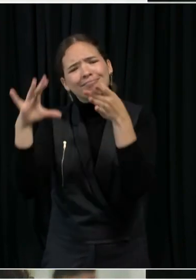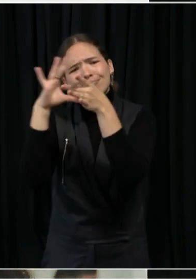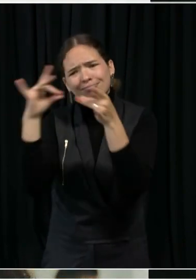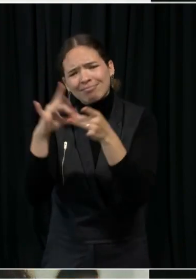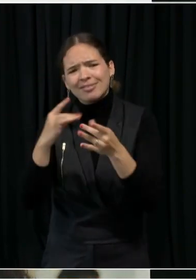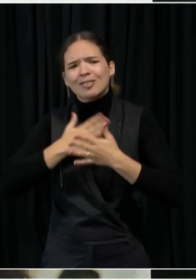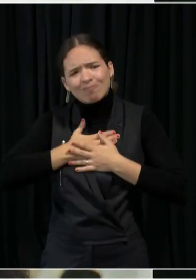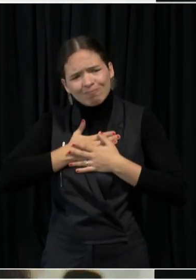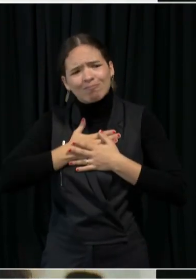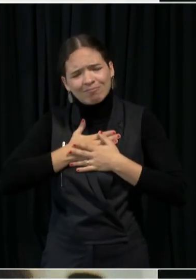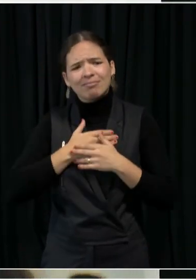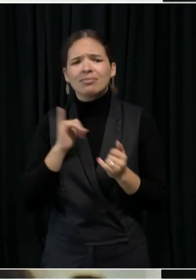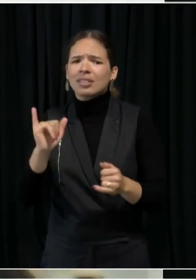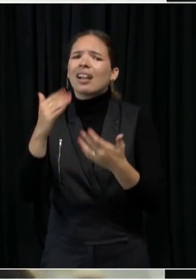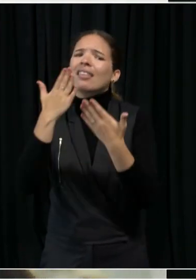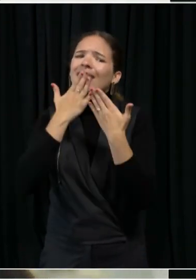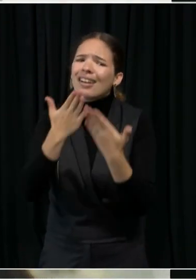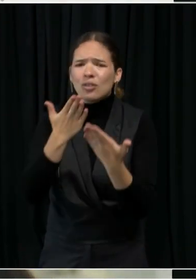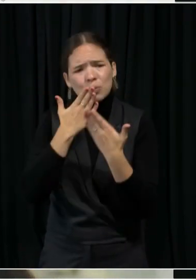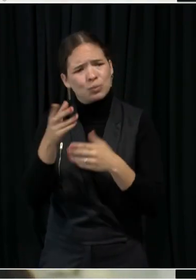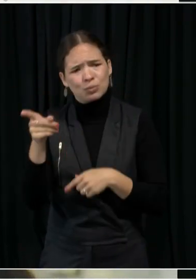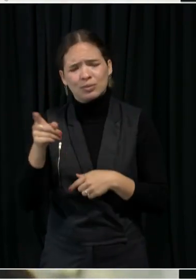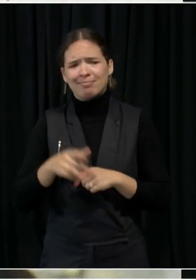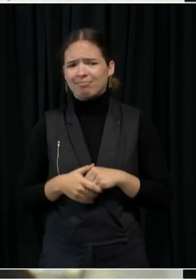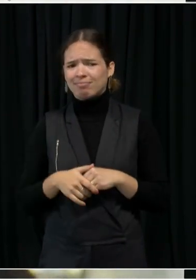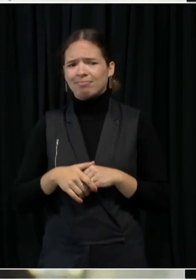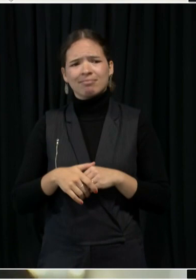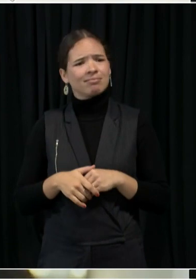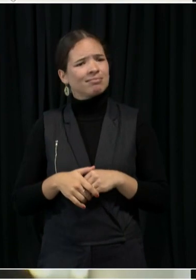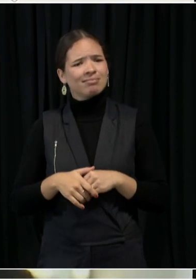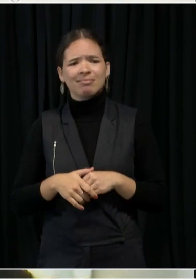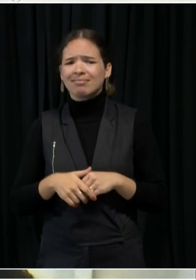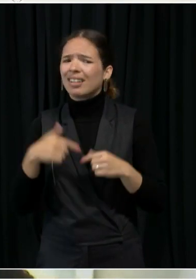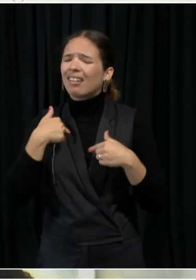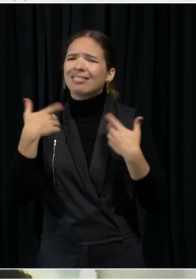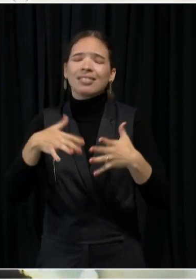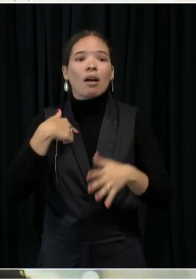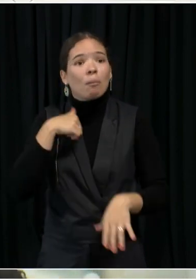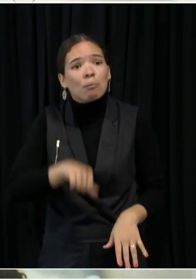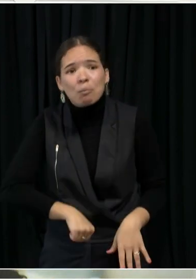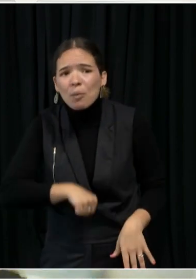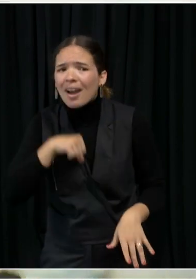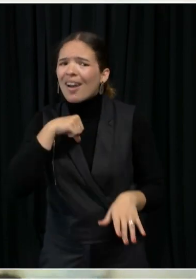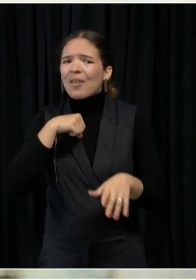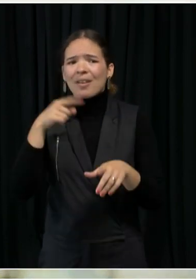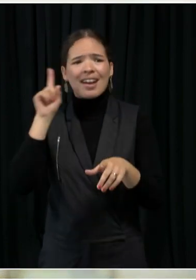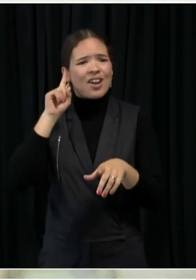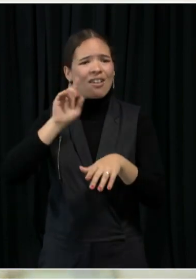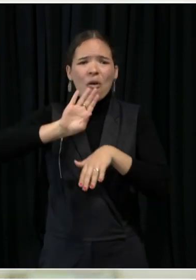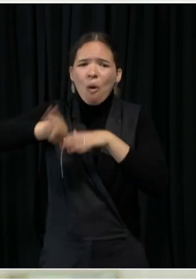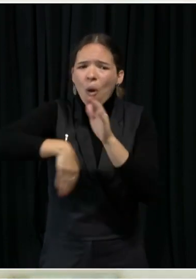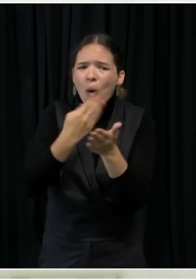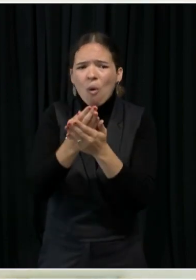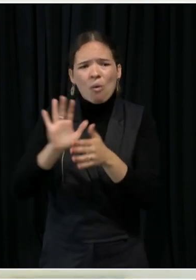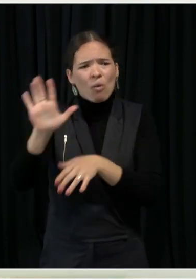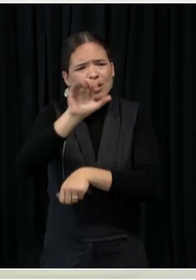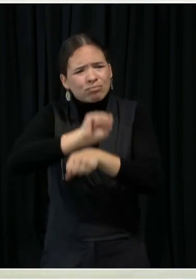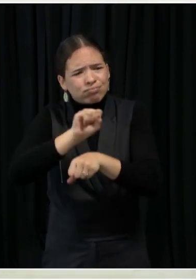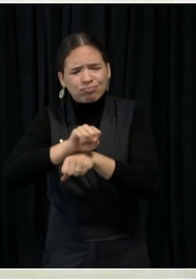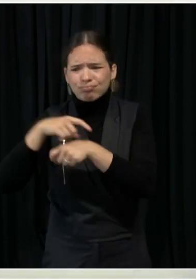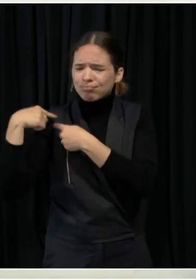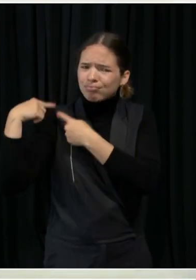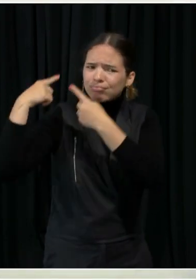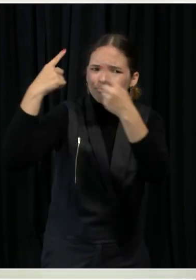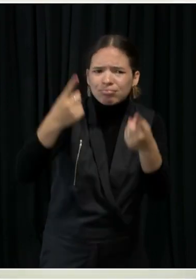you for it. You know, it did me proud to hear about the work that we have done through your